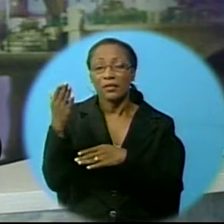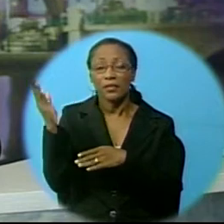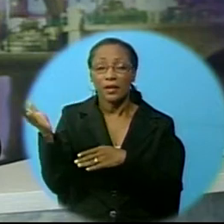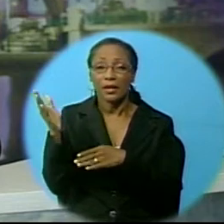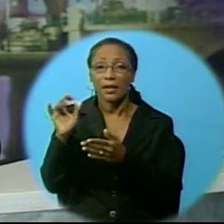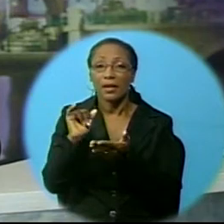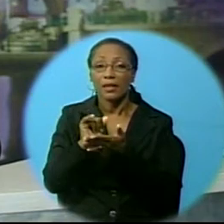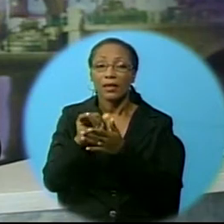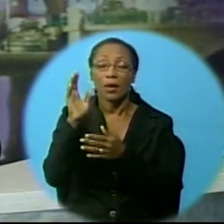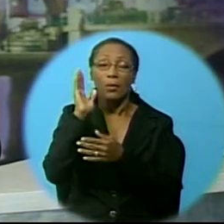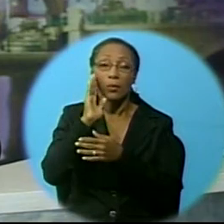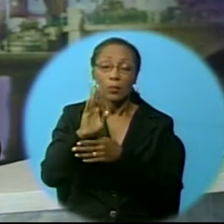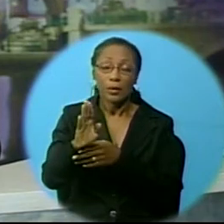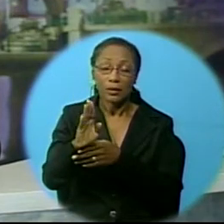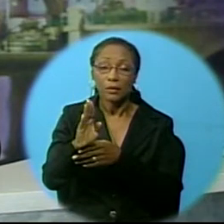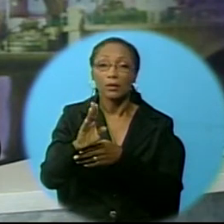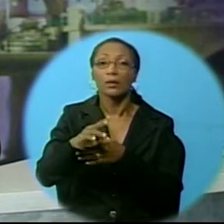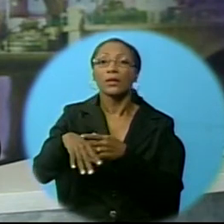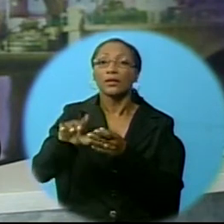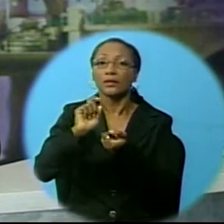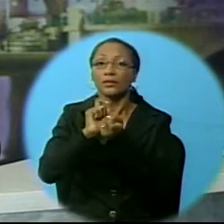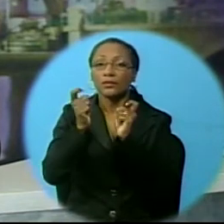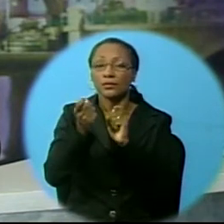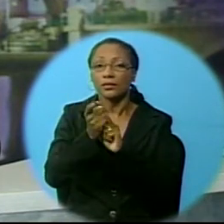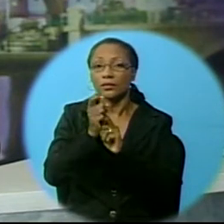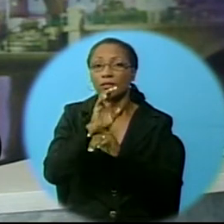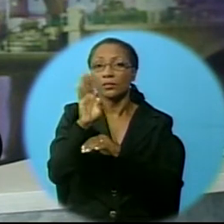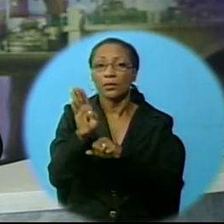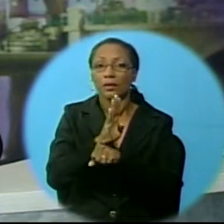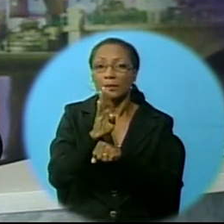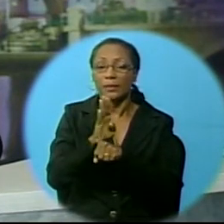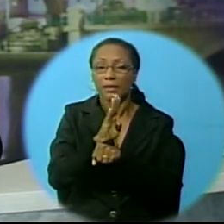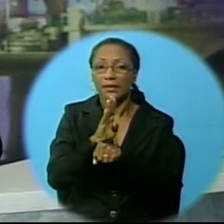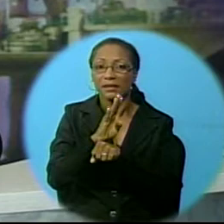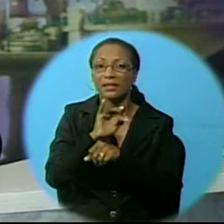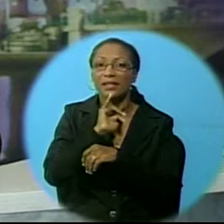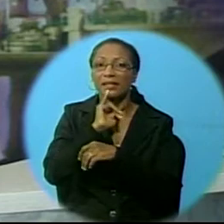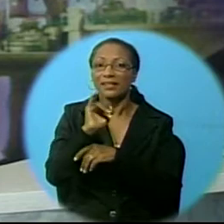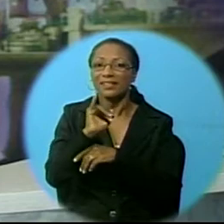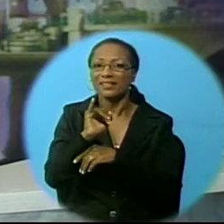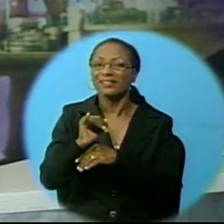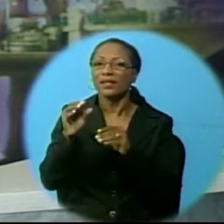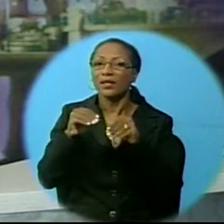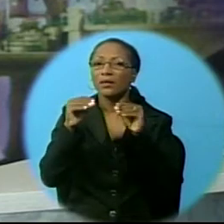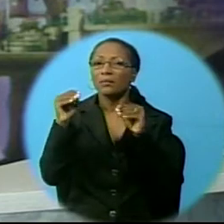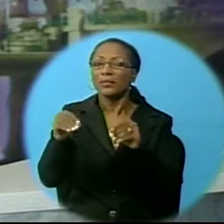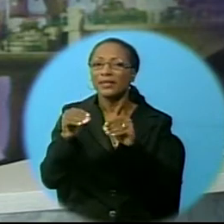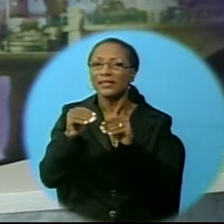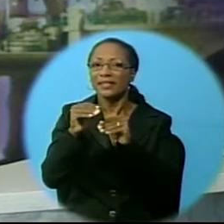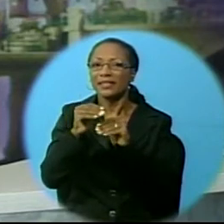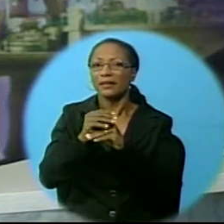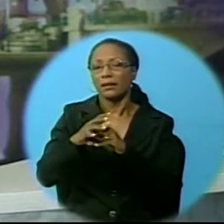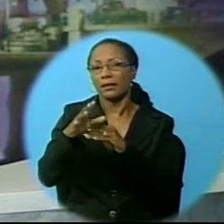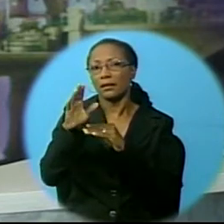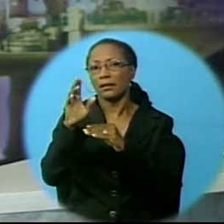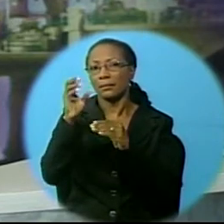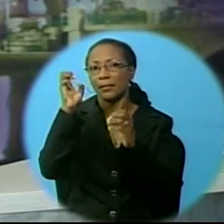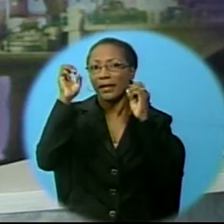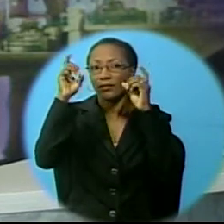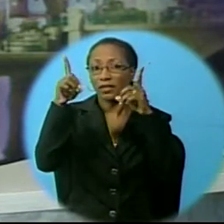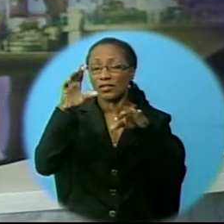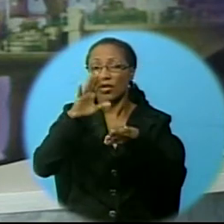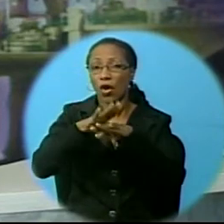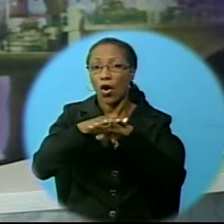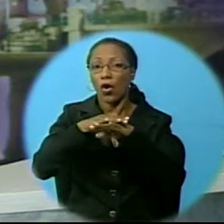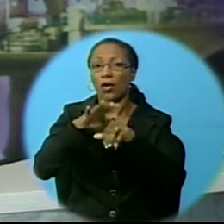towards putting tertiary education online, as is happening in the U.S. According to him, the universities that are sponsored by